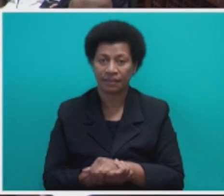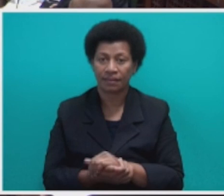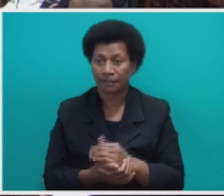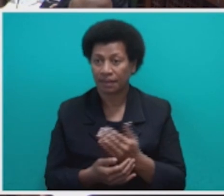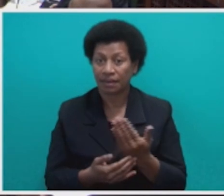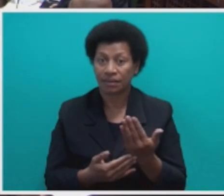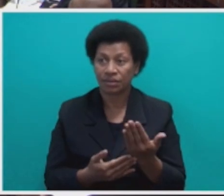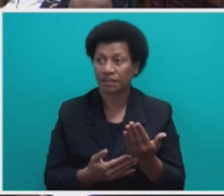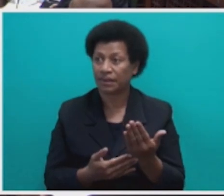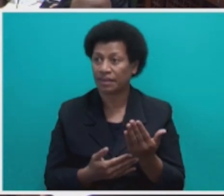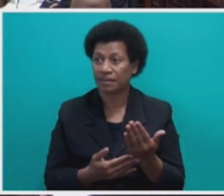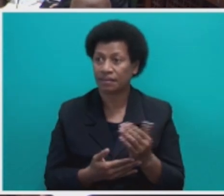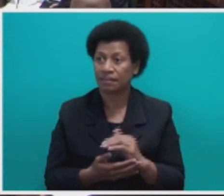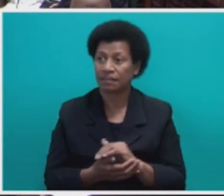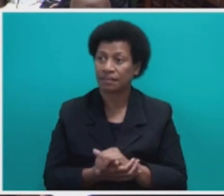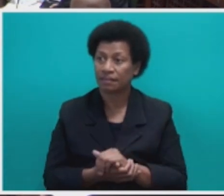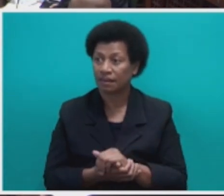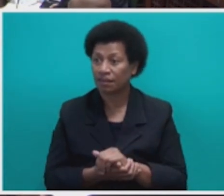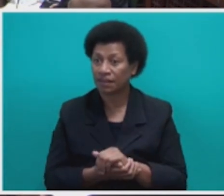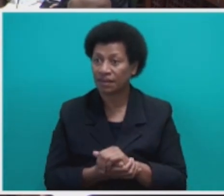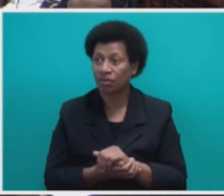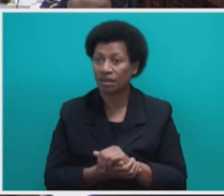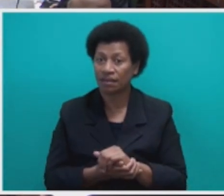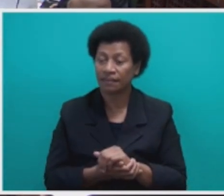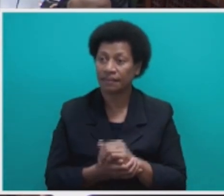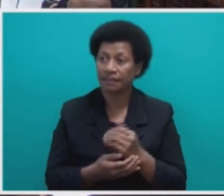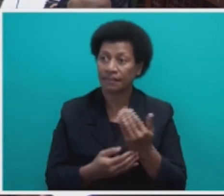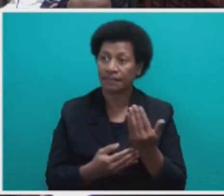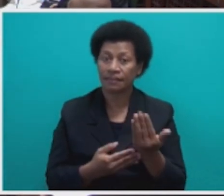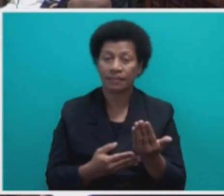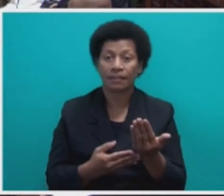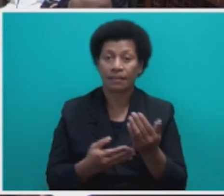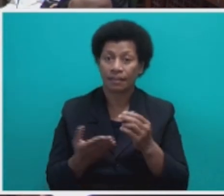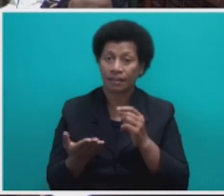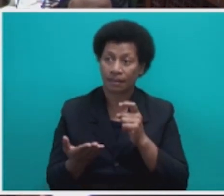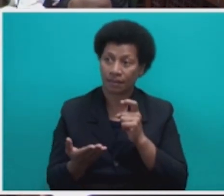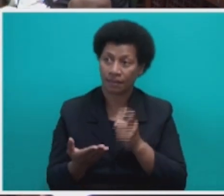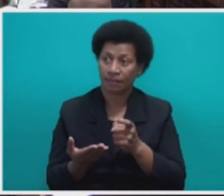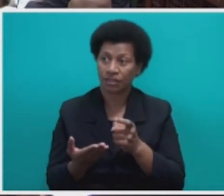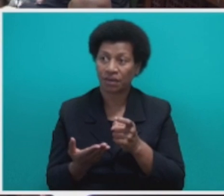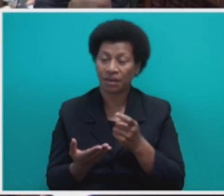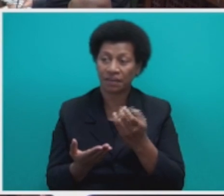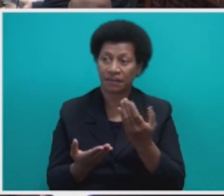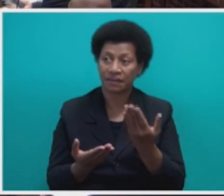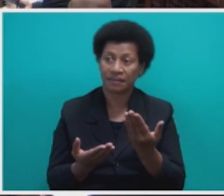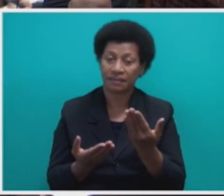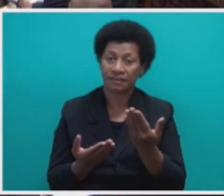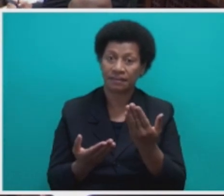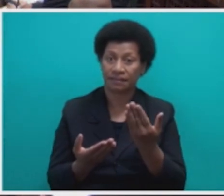and I thank the Honourable Member because, you know, he is right. If the